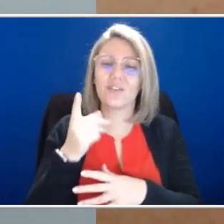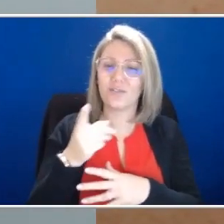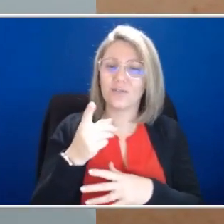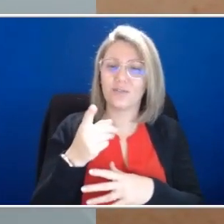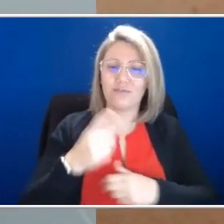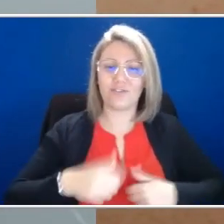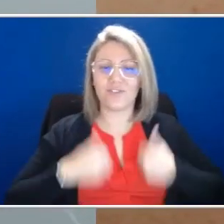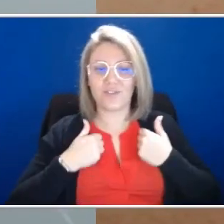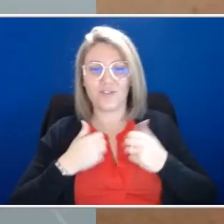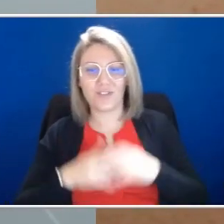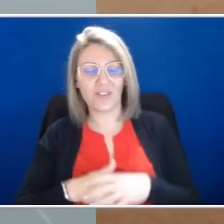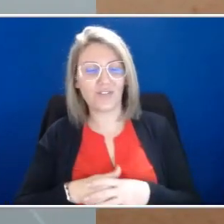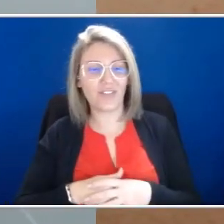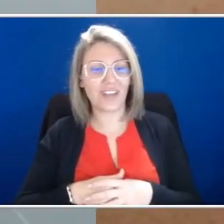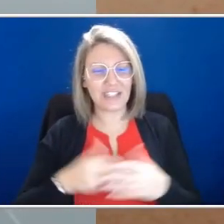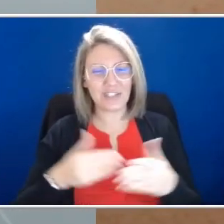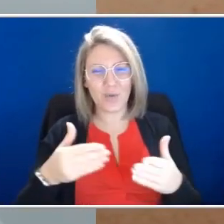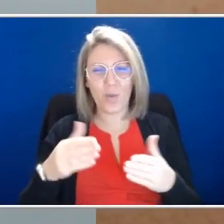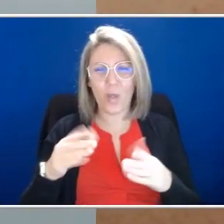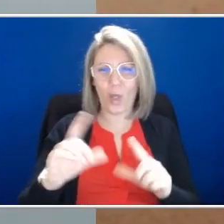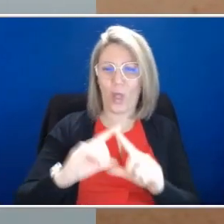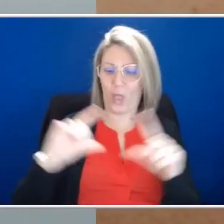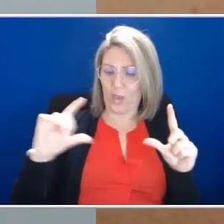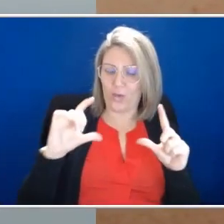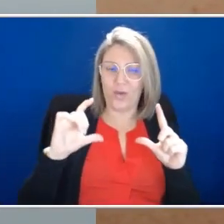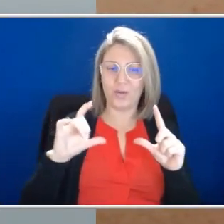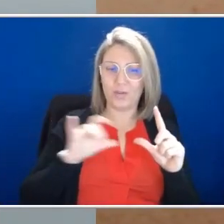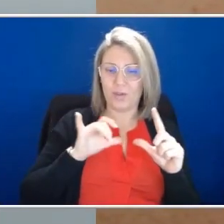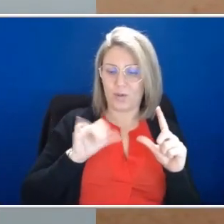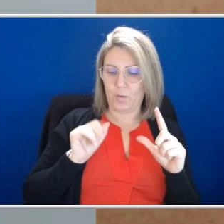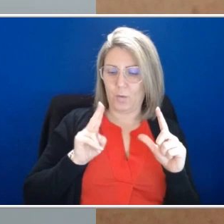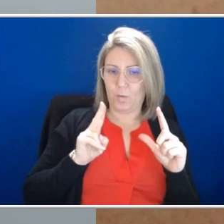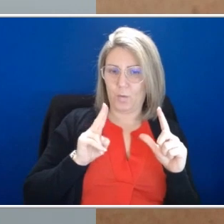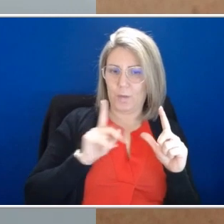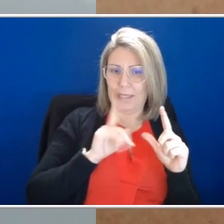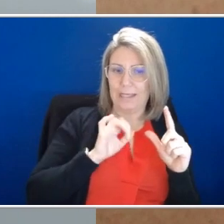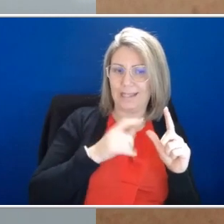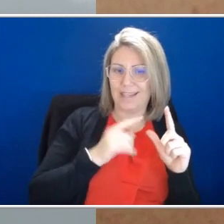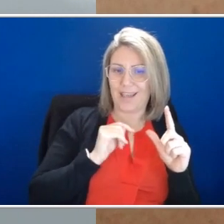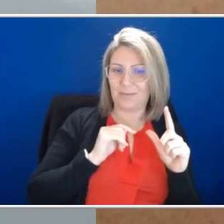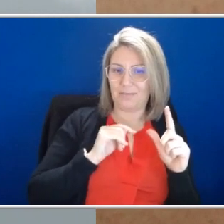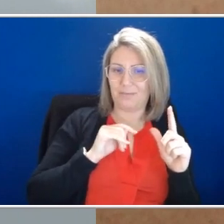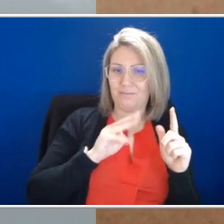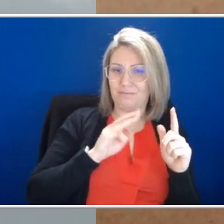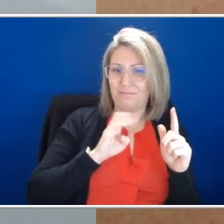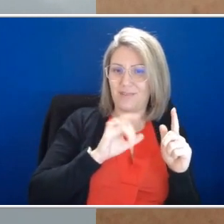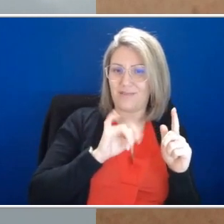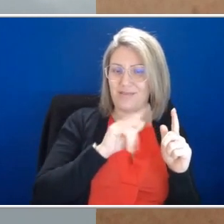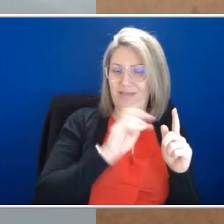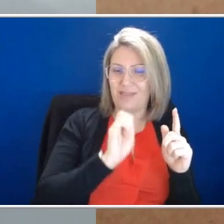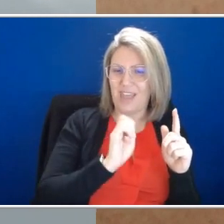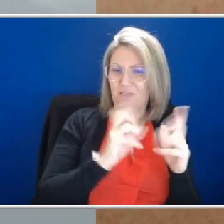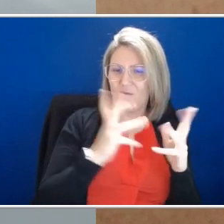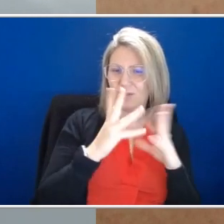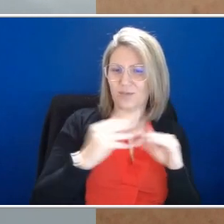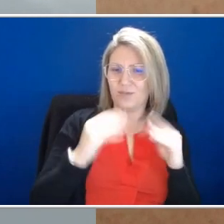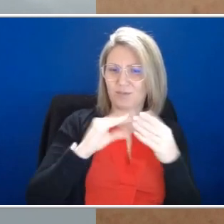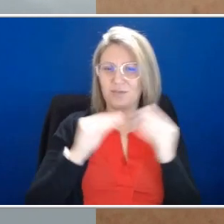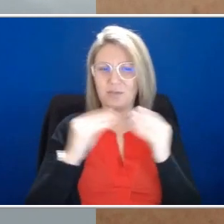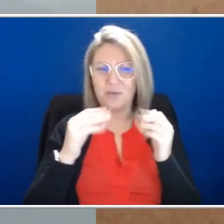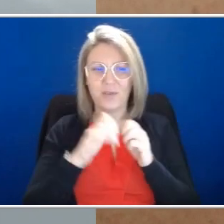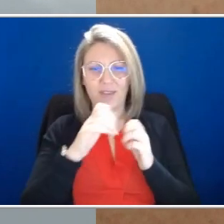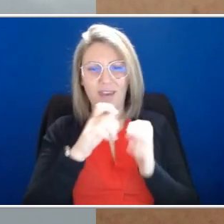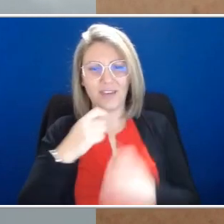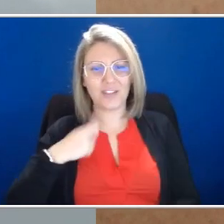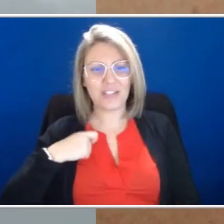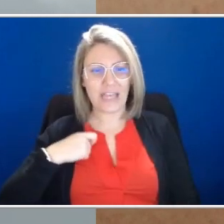close-up of it. It reads, "You kept me alive." Can you tell us the story behind that tattoo? Yeah,